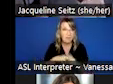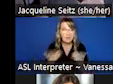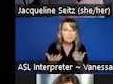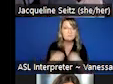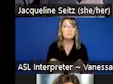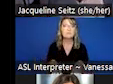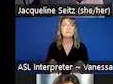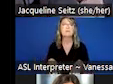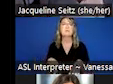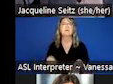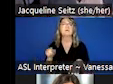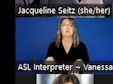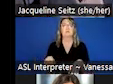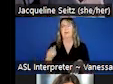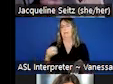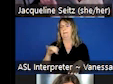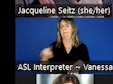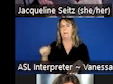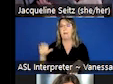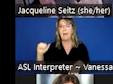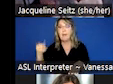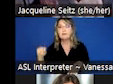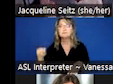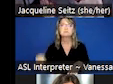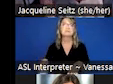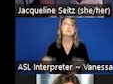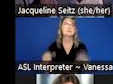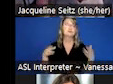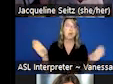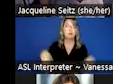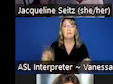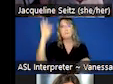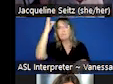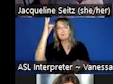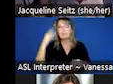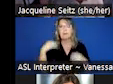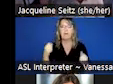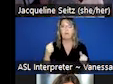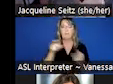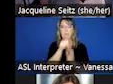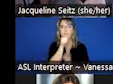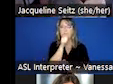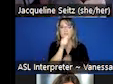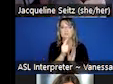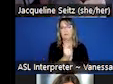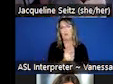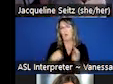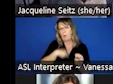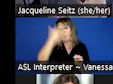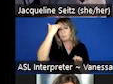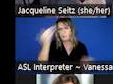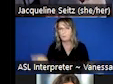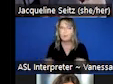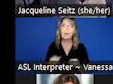Insurance Portability and Accountability Act, the general federal health privacy law that we all know. And then